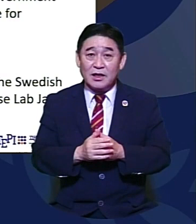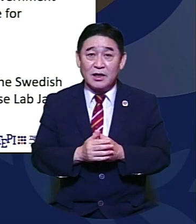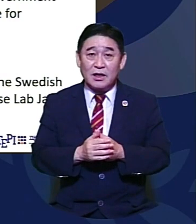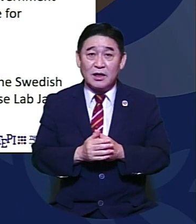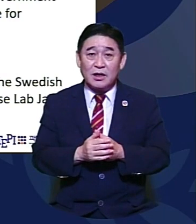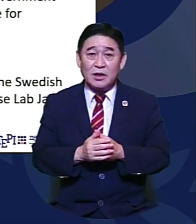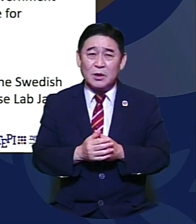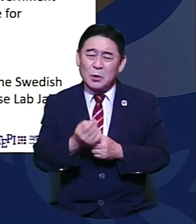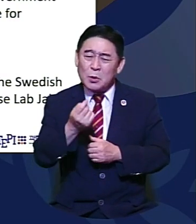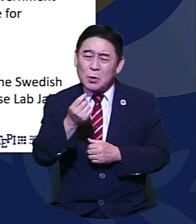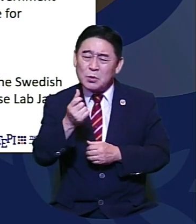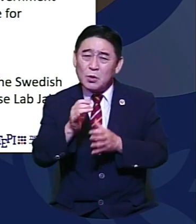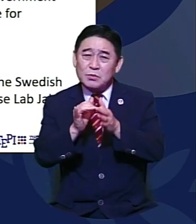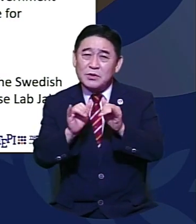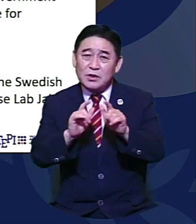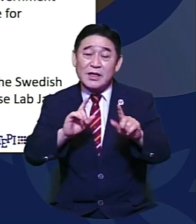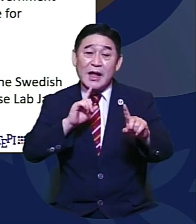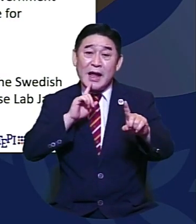people cannot